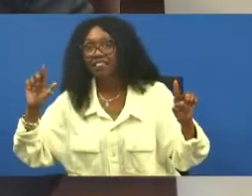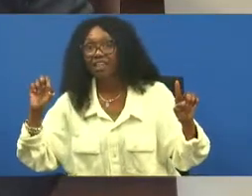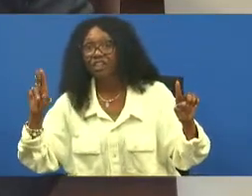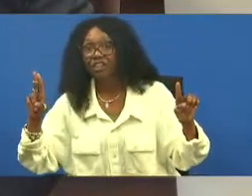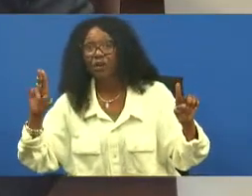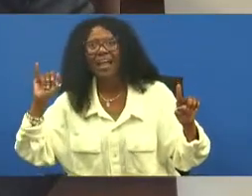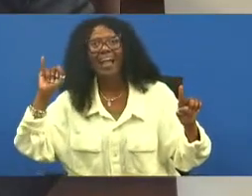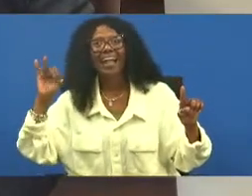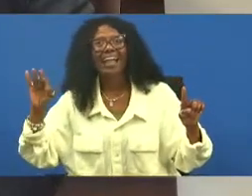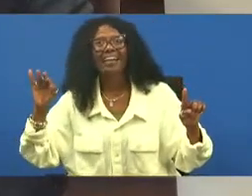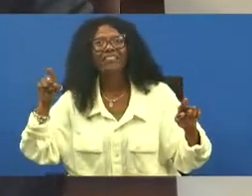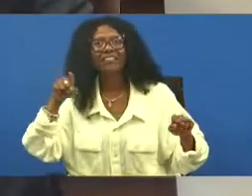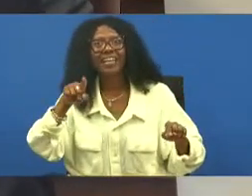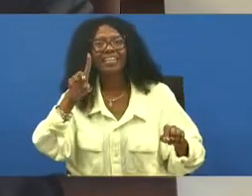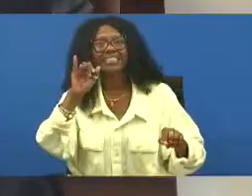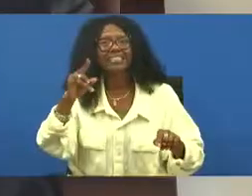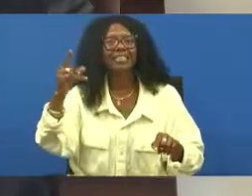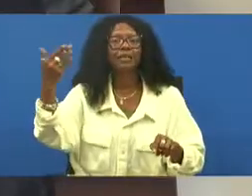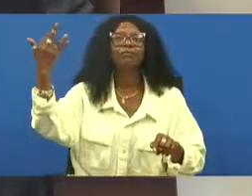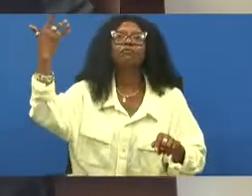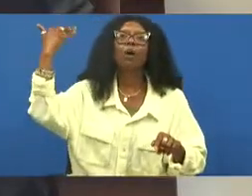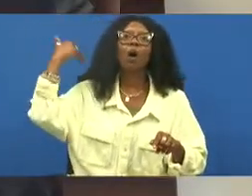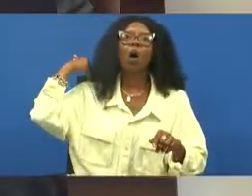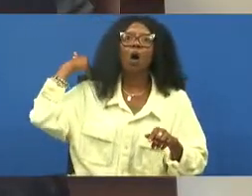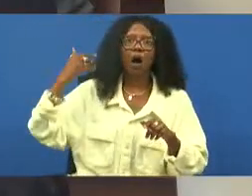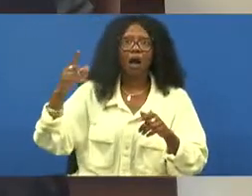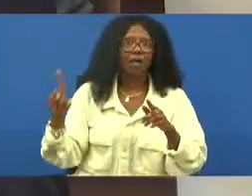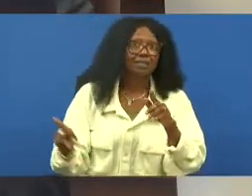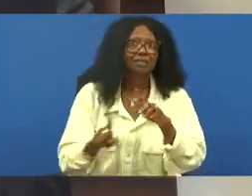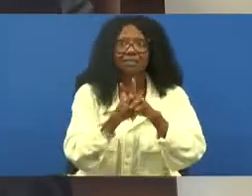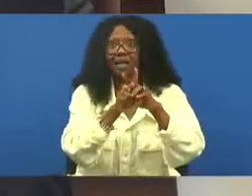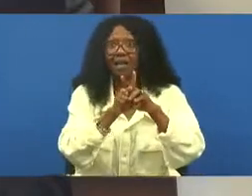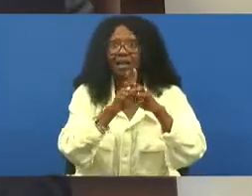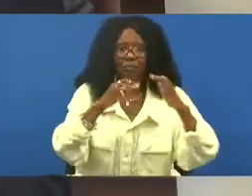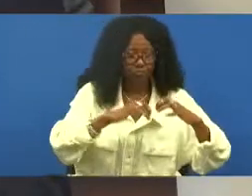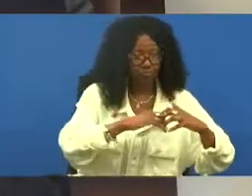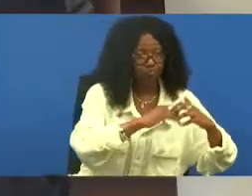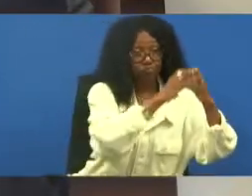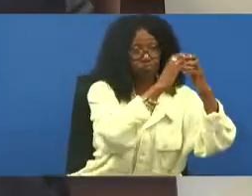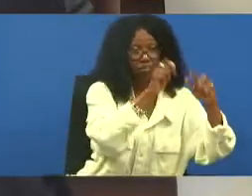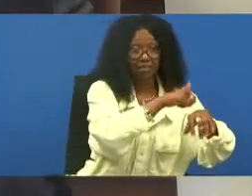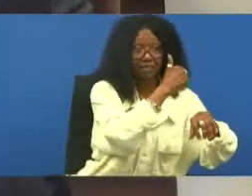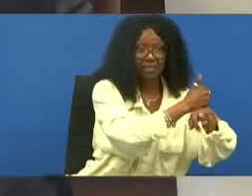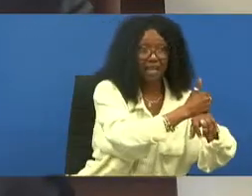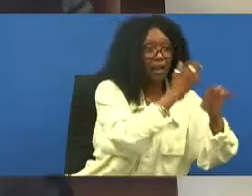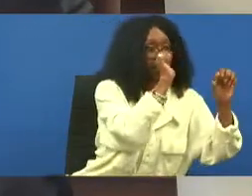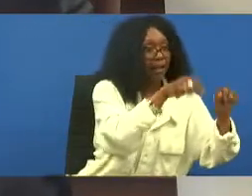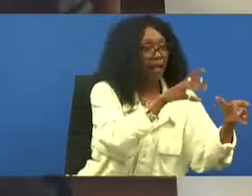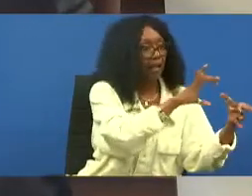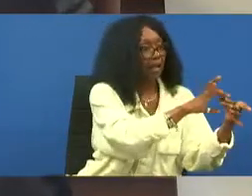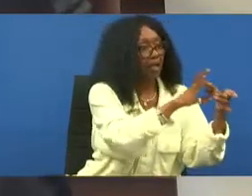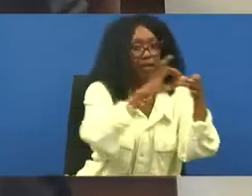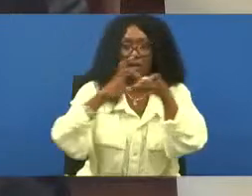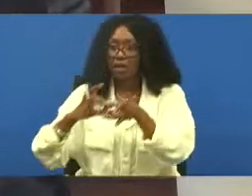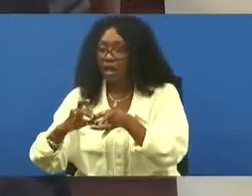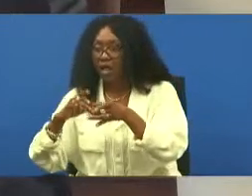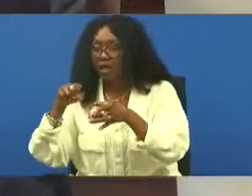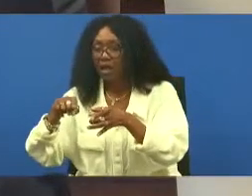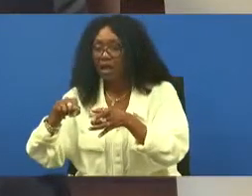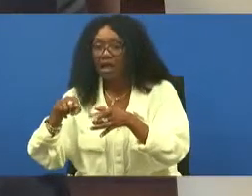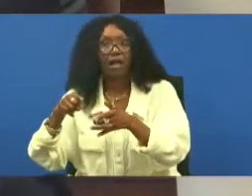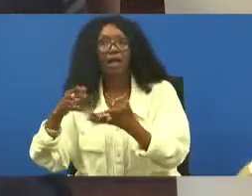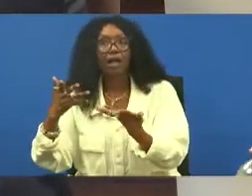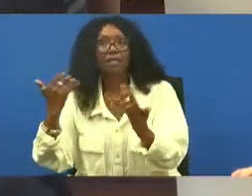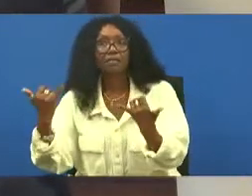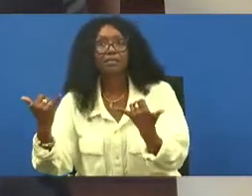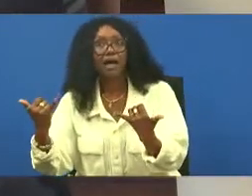back then, imagine where that could possibly be growing with this project to head the other way in Baton Rouge by now.